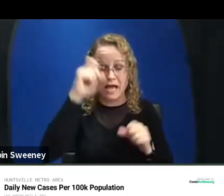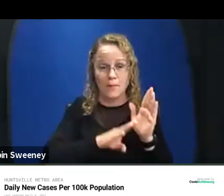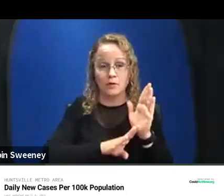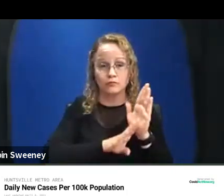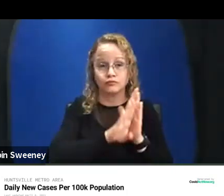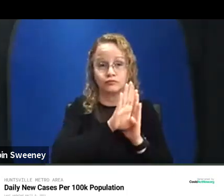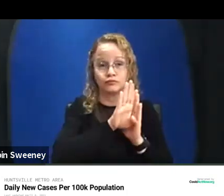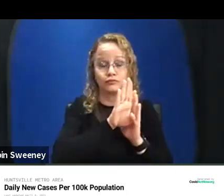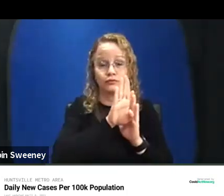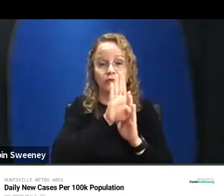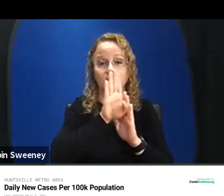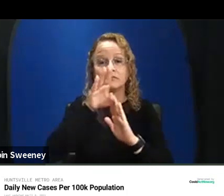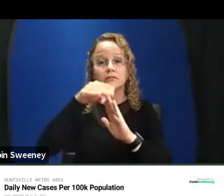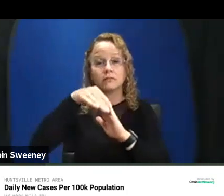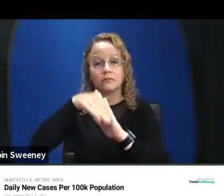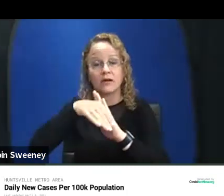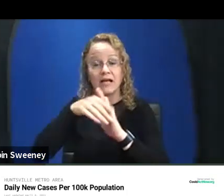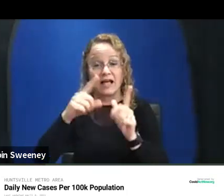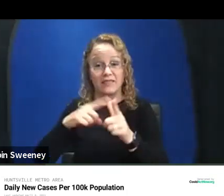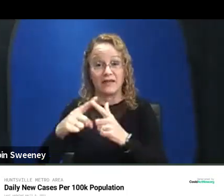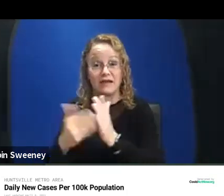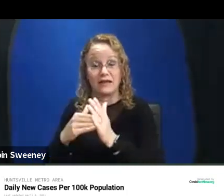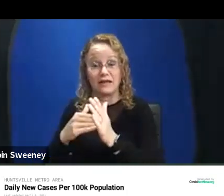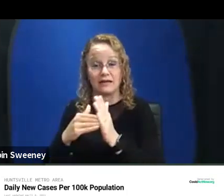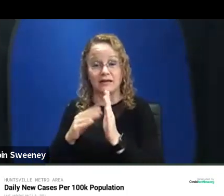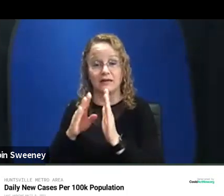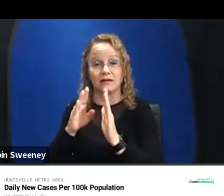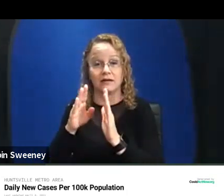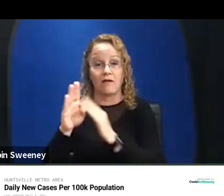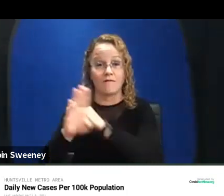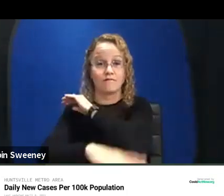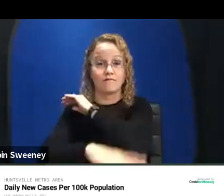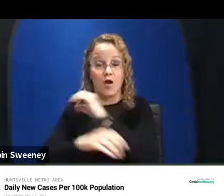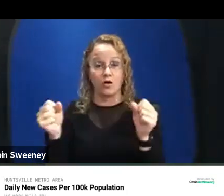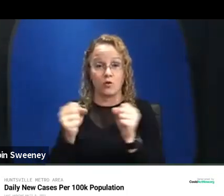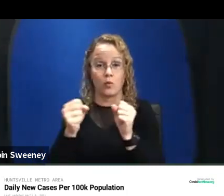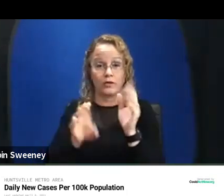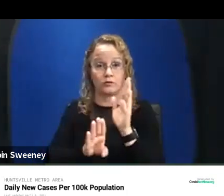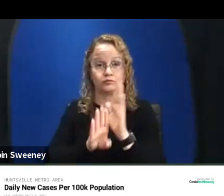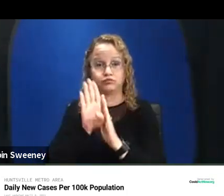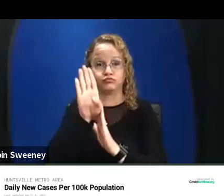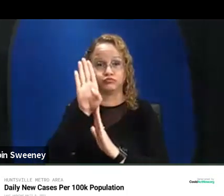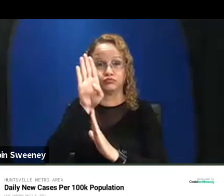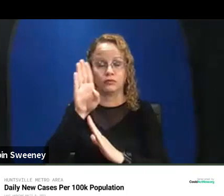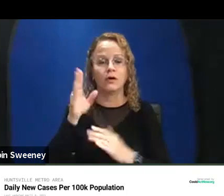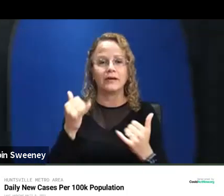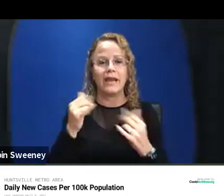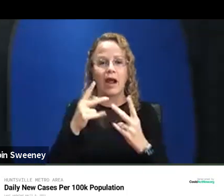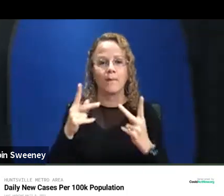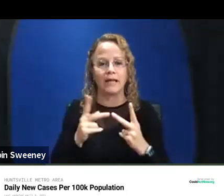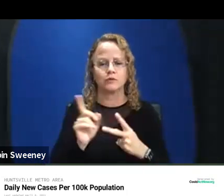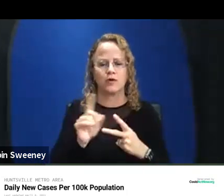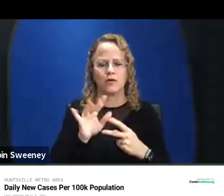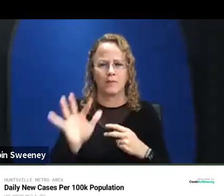kind of dropped back down some, and then you see that huge fall and winter surge. We're at a place right now where we're at